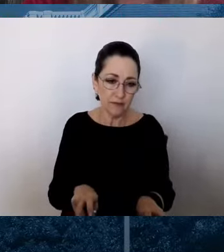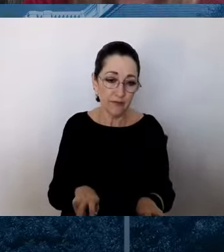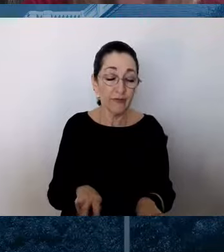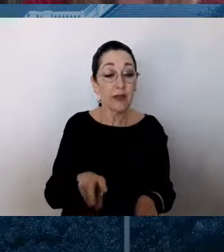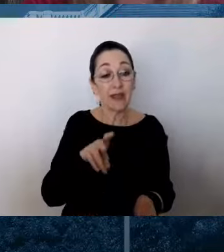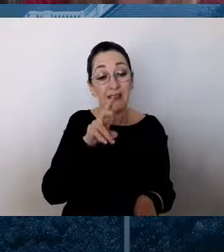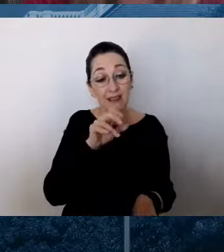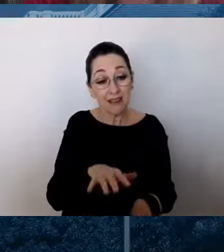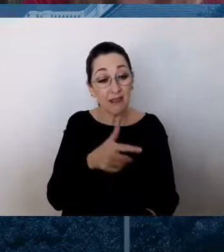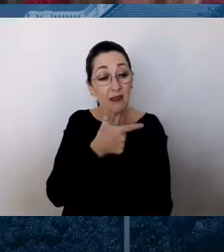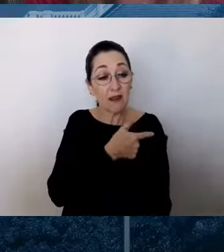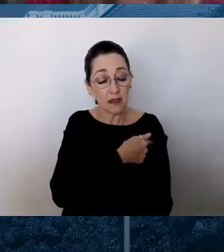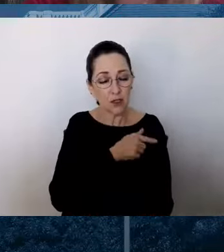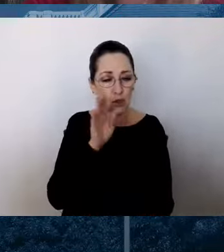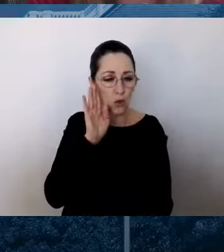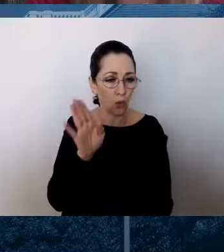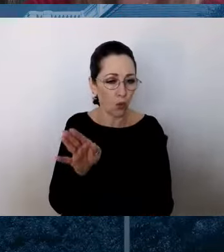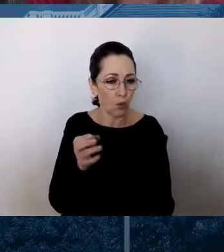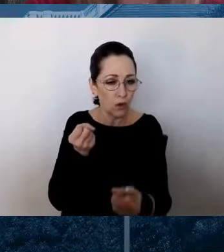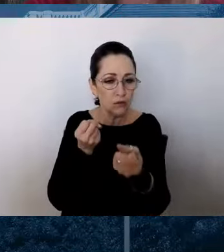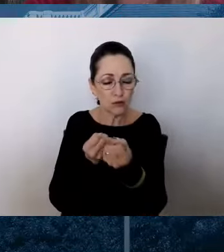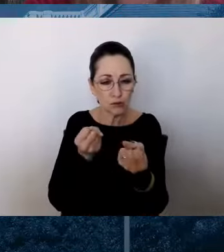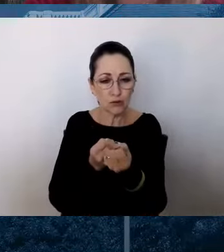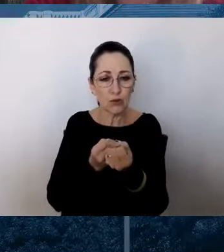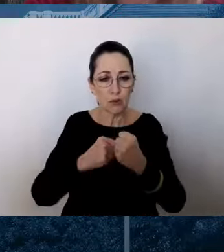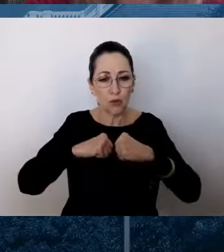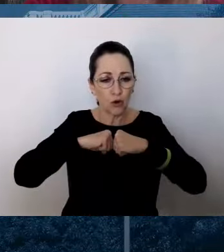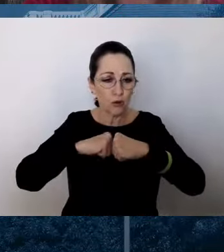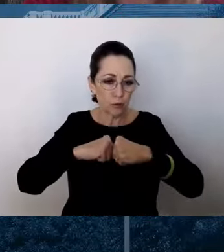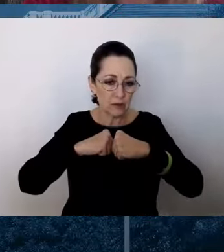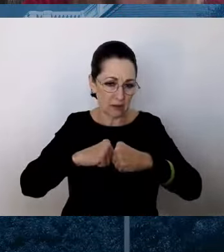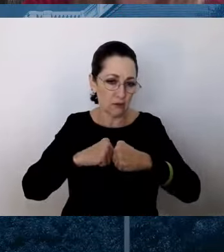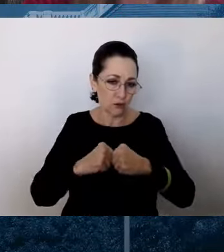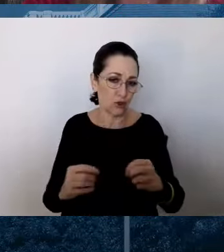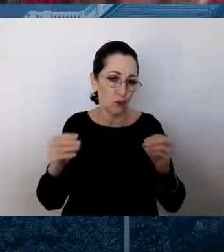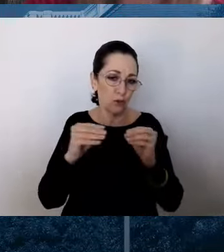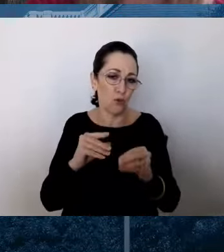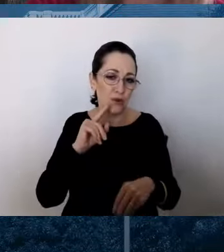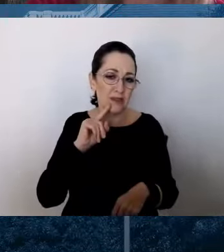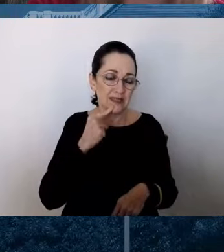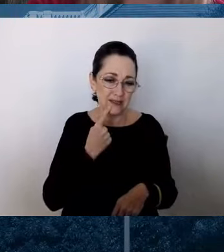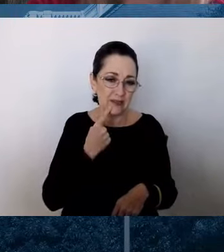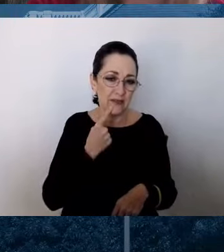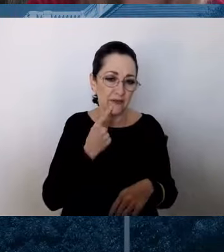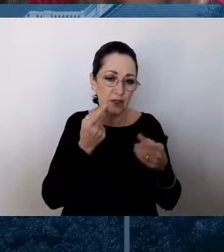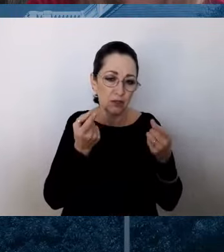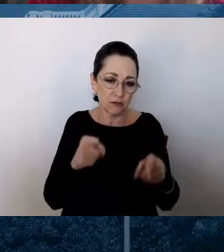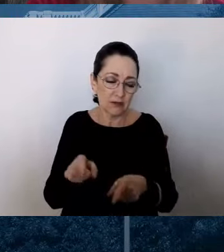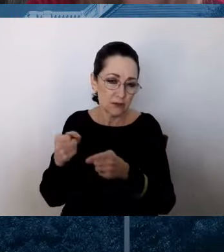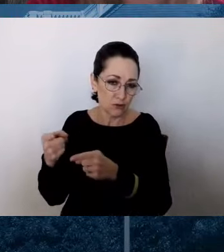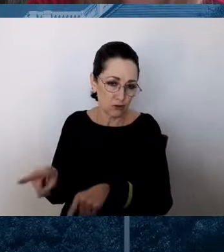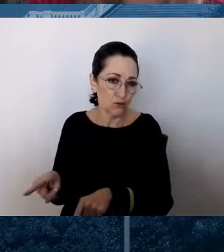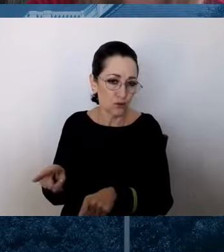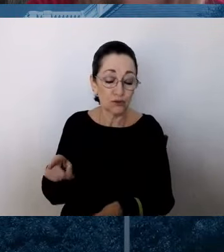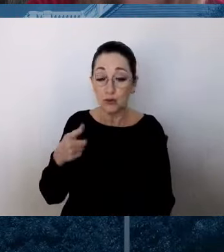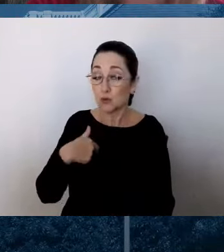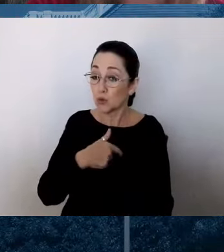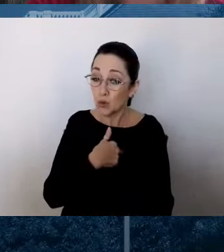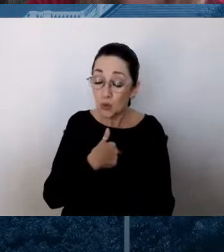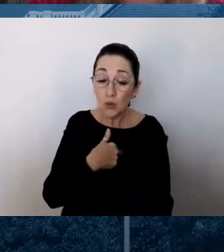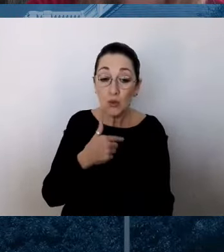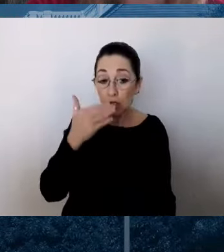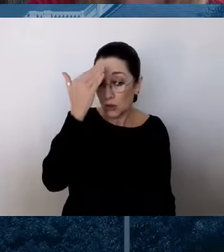of protection, especially against more severe cases. So let's do what we know we can do and